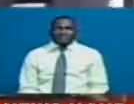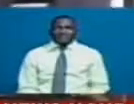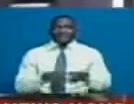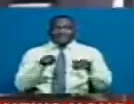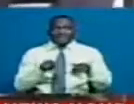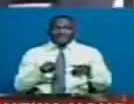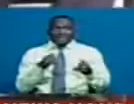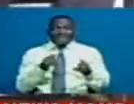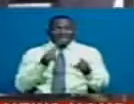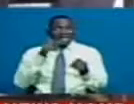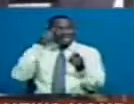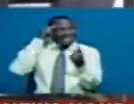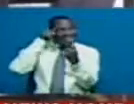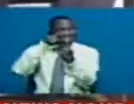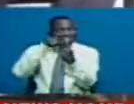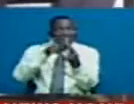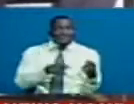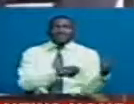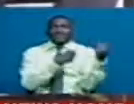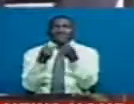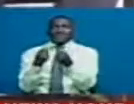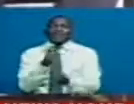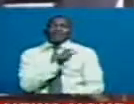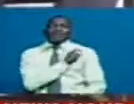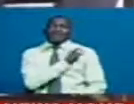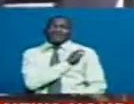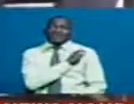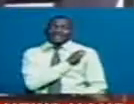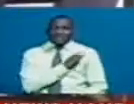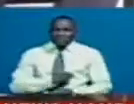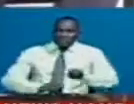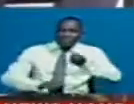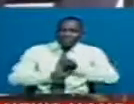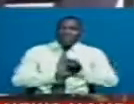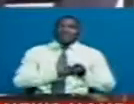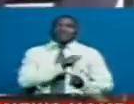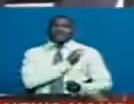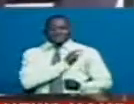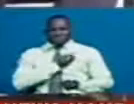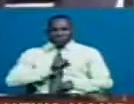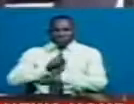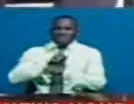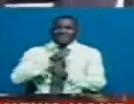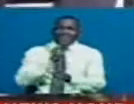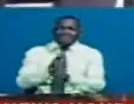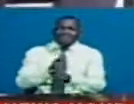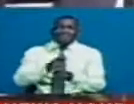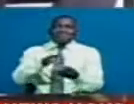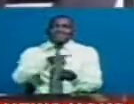Our aim is to strengthen the police, fashioning it into an honest,